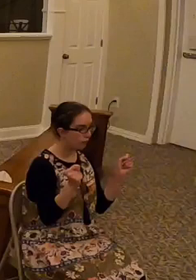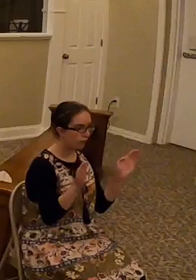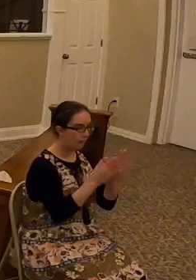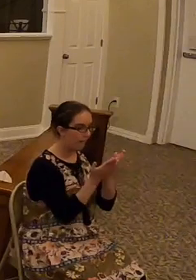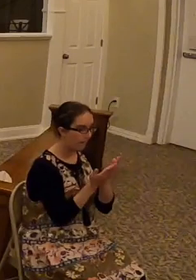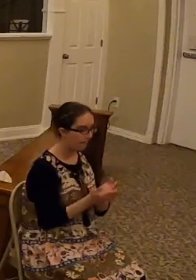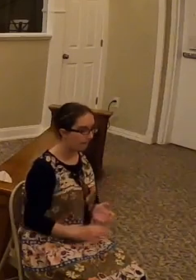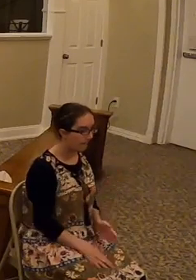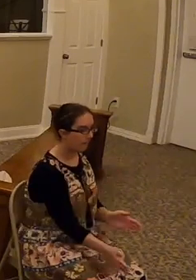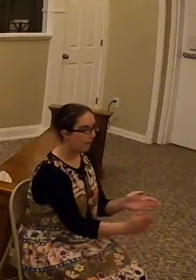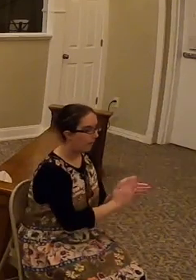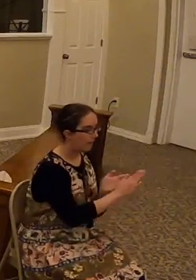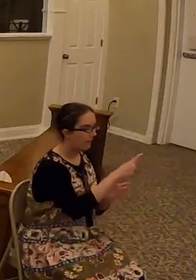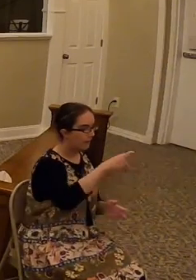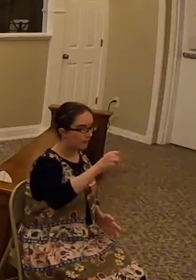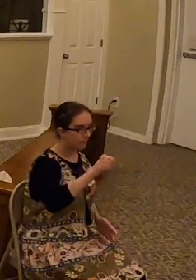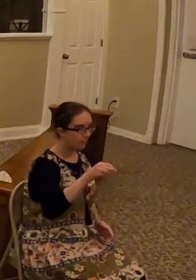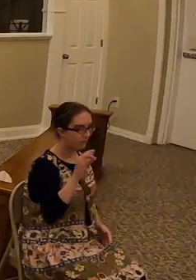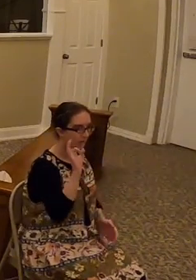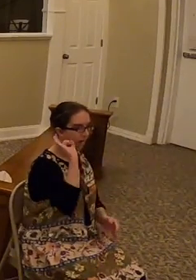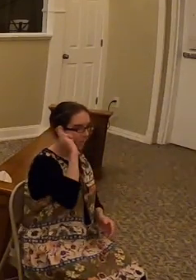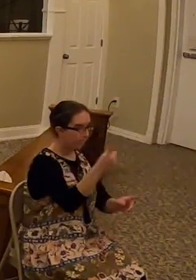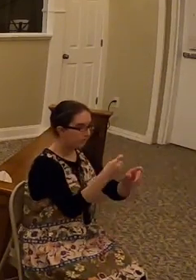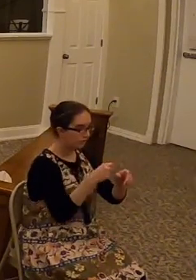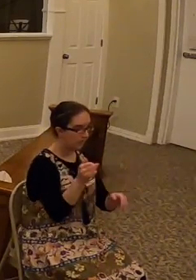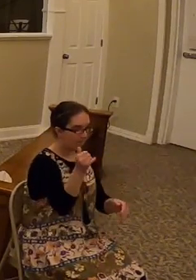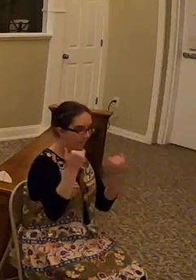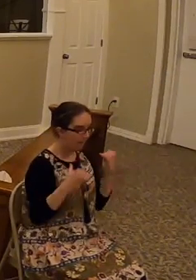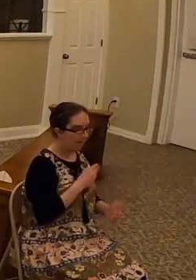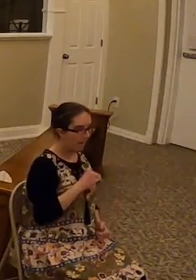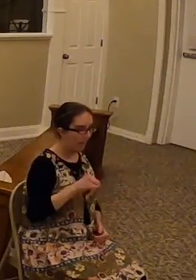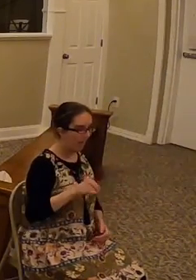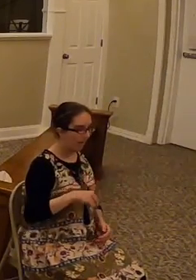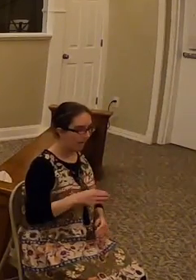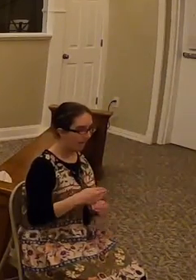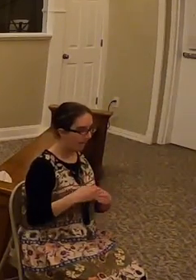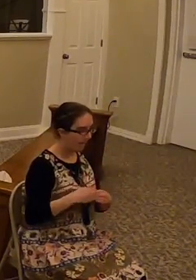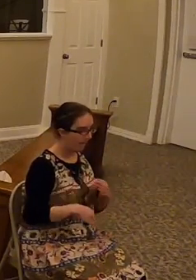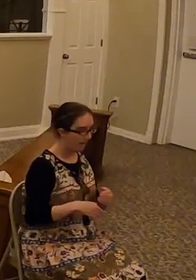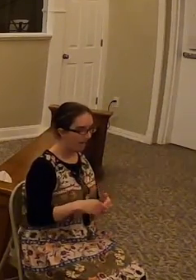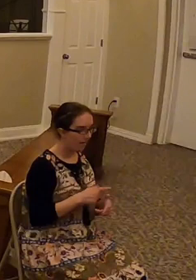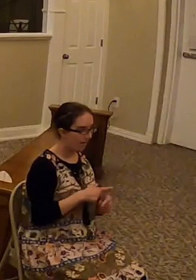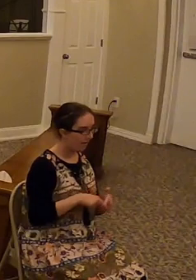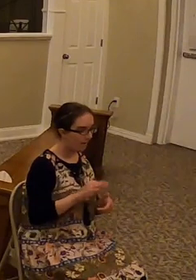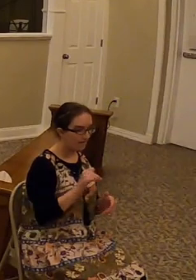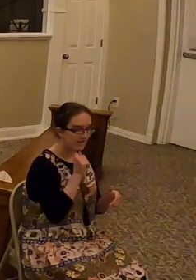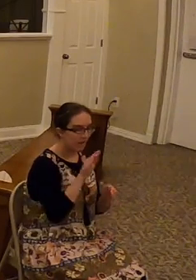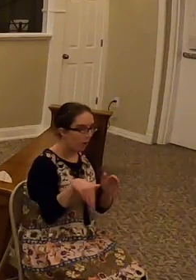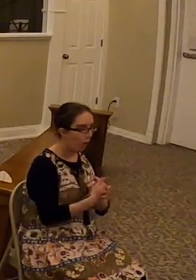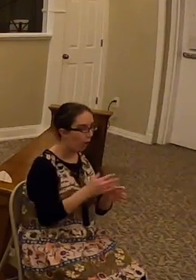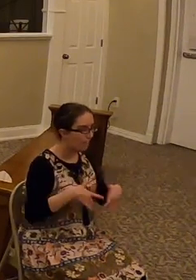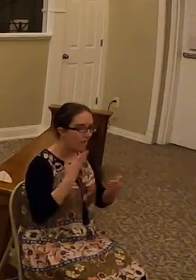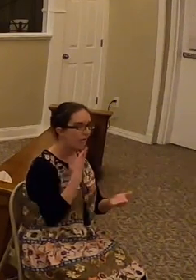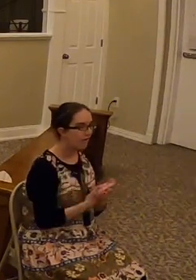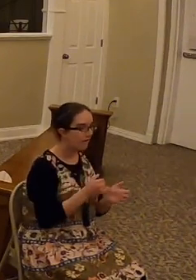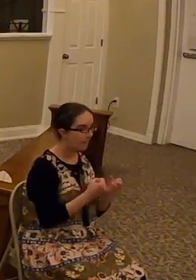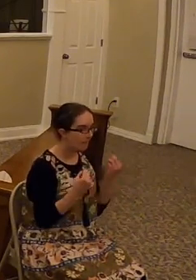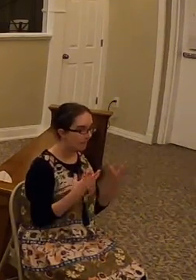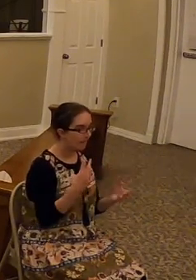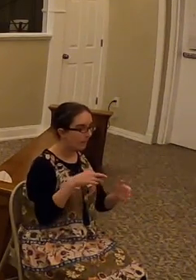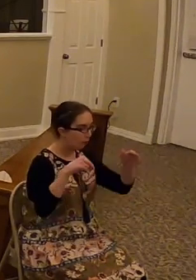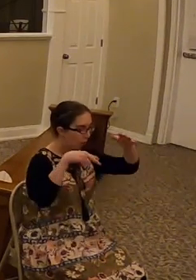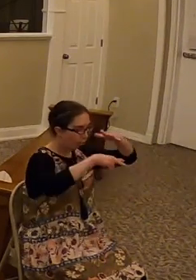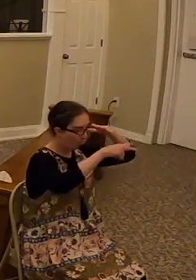book of a nice poetry that we can preach from every now and then, make people feel good. I'm sorry, it ain't all feel good in there, but there is a lot